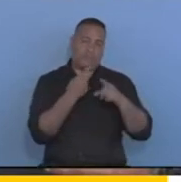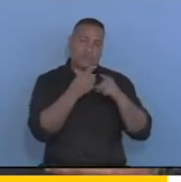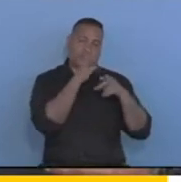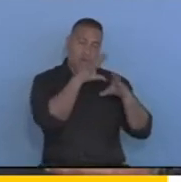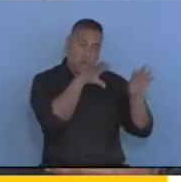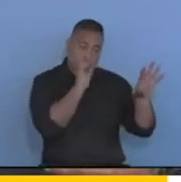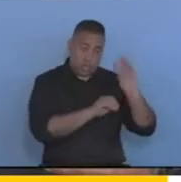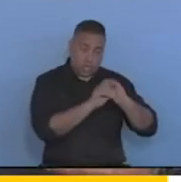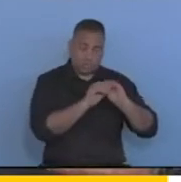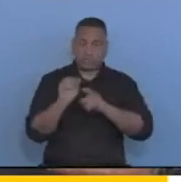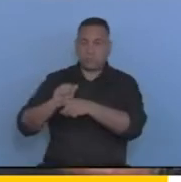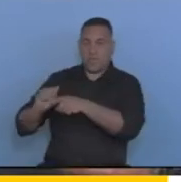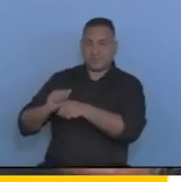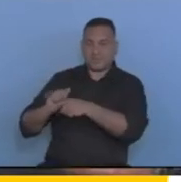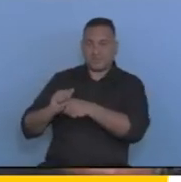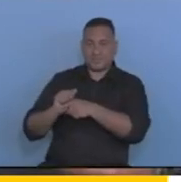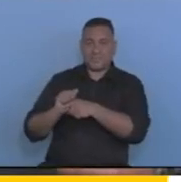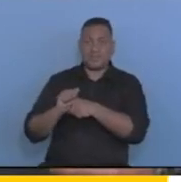for safety,